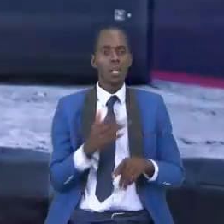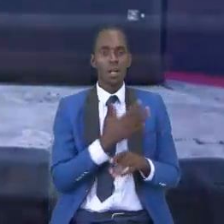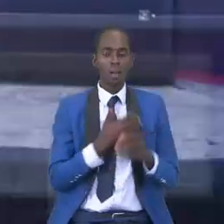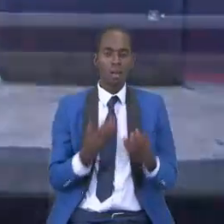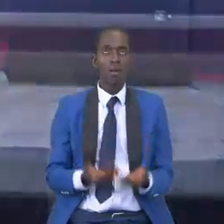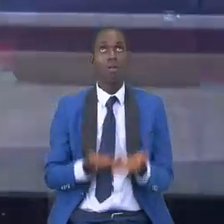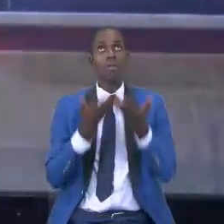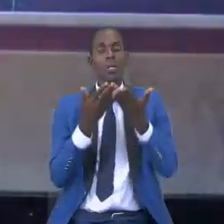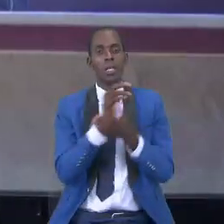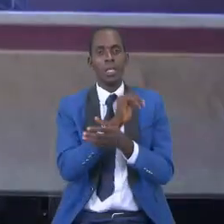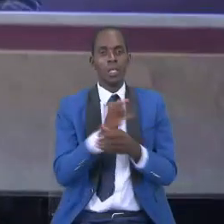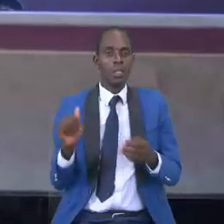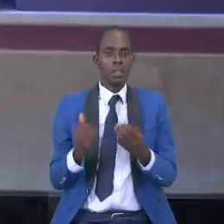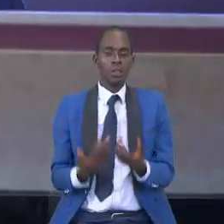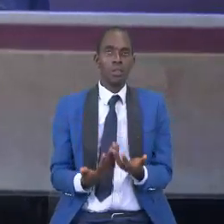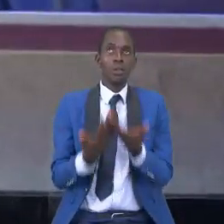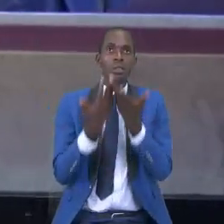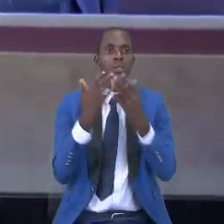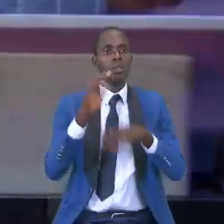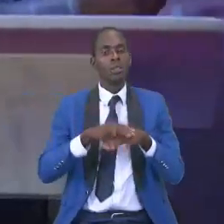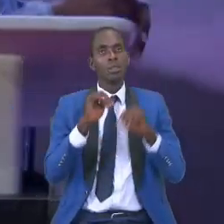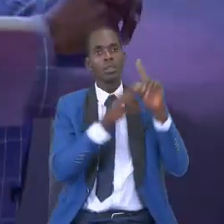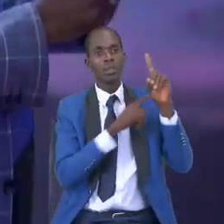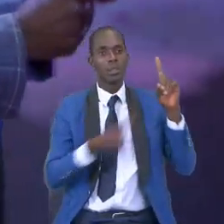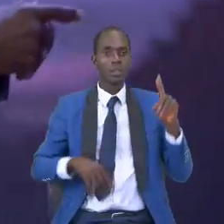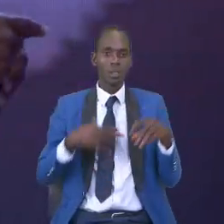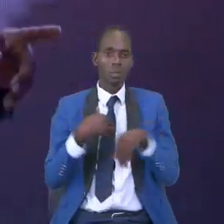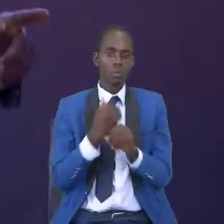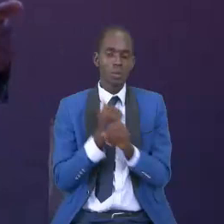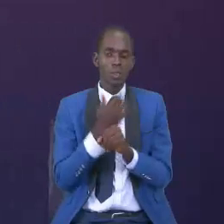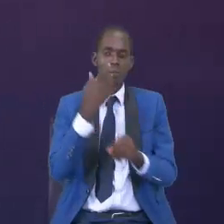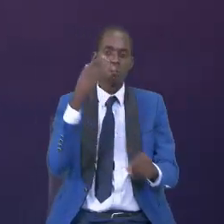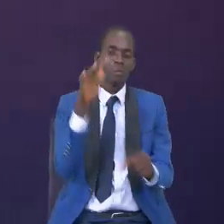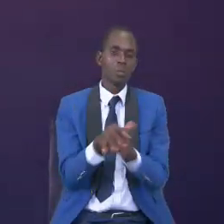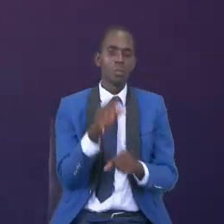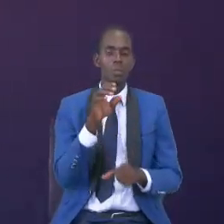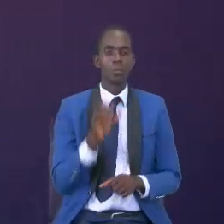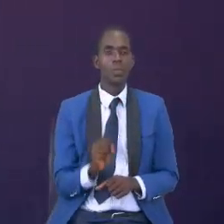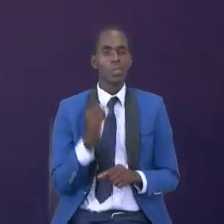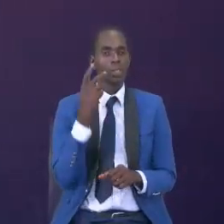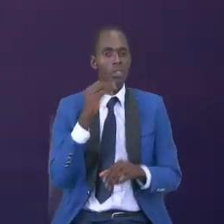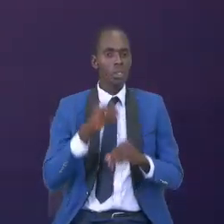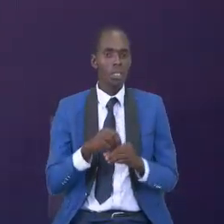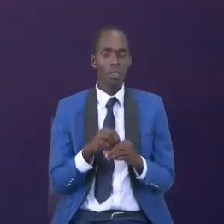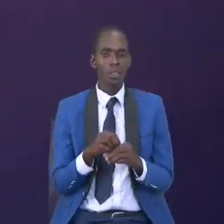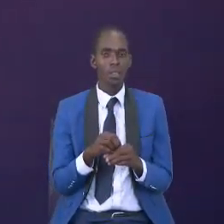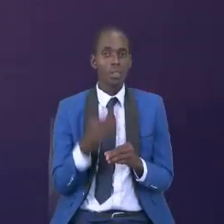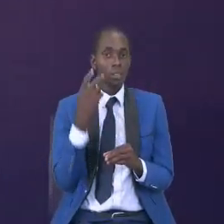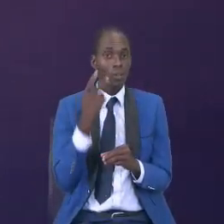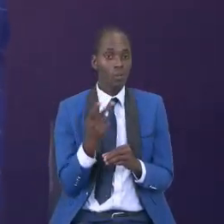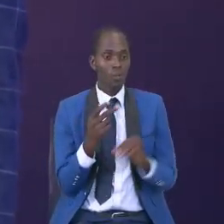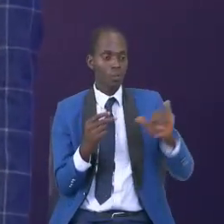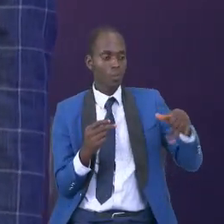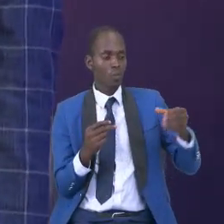Lord and made vows. Look at this. Jonah didn't want his ministry to convert